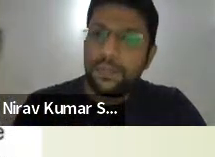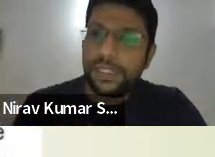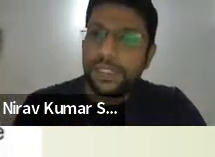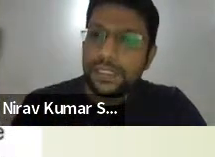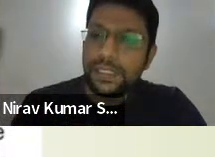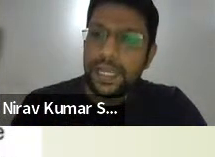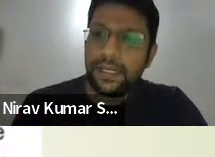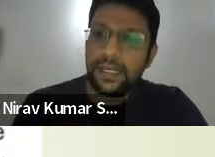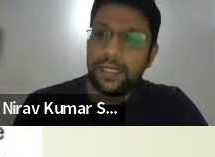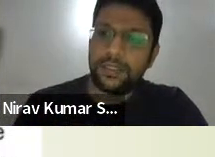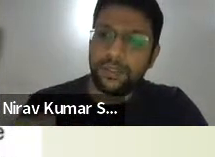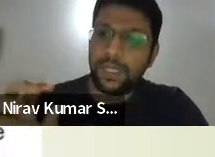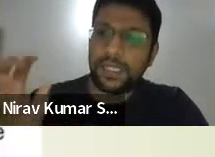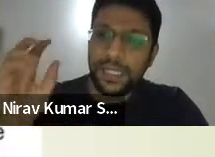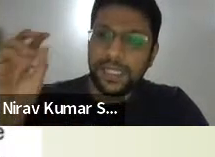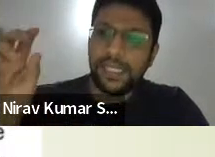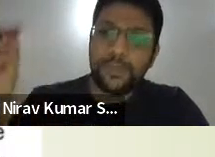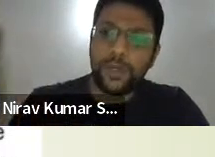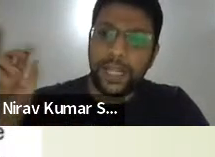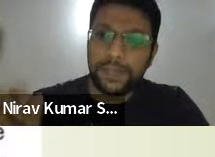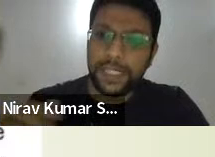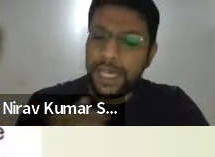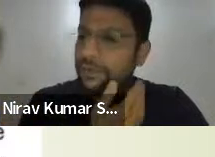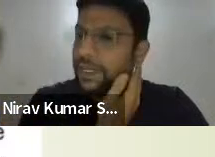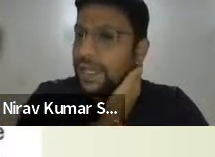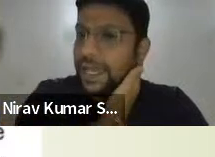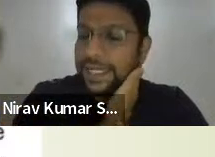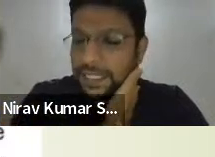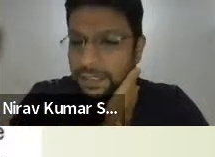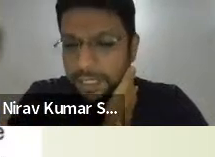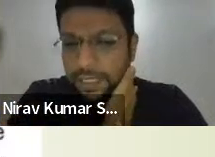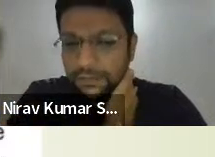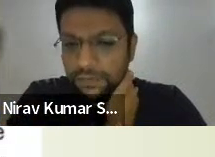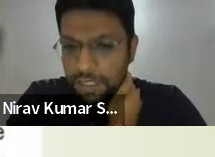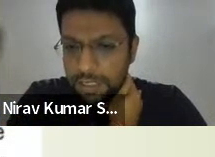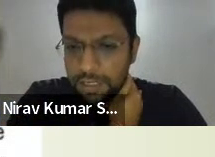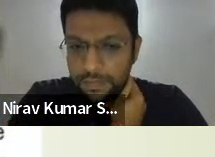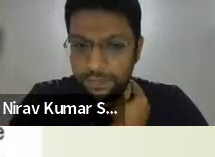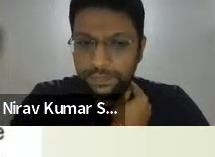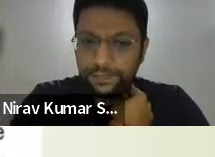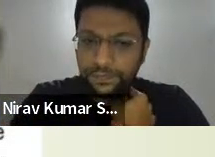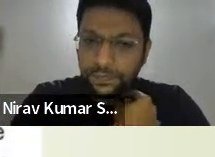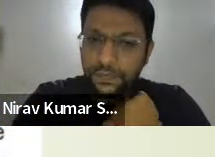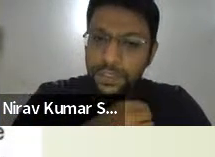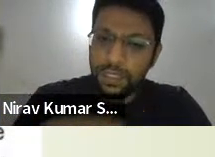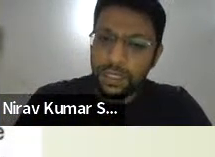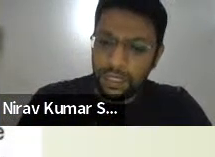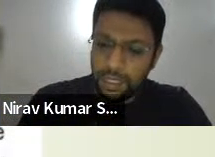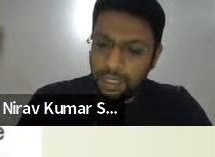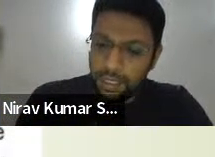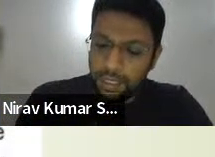clear symbols that showcase that these programs have accessibility features.